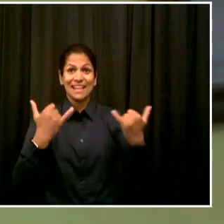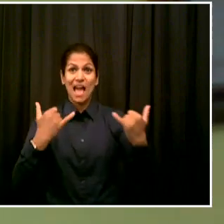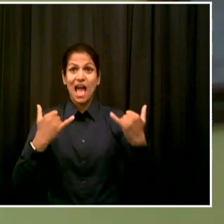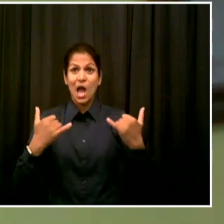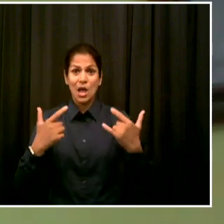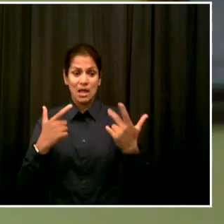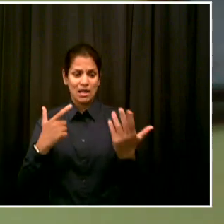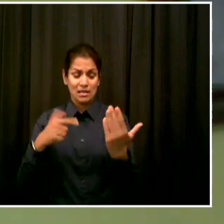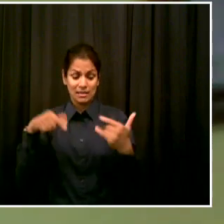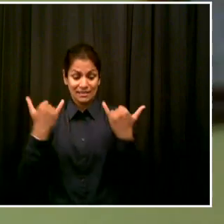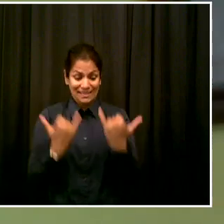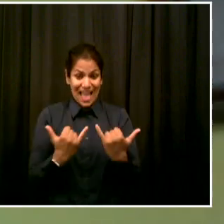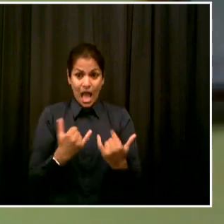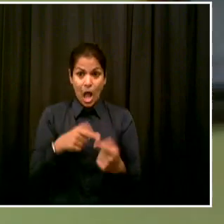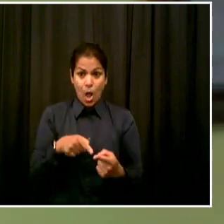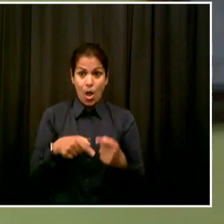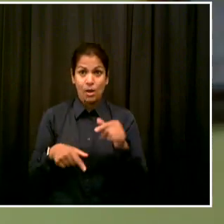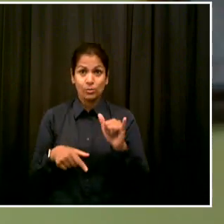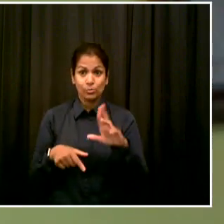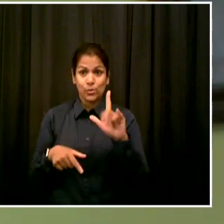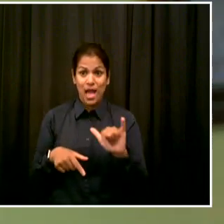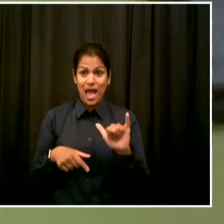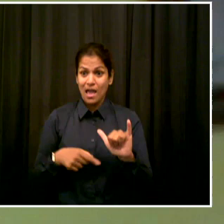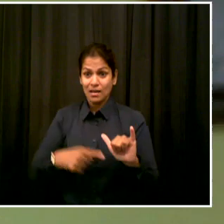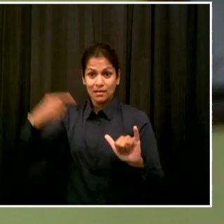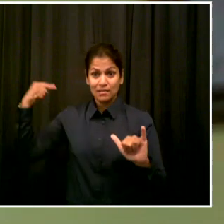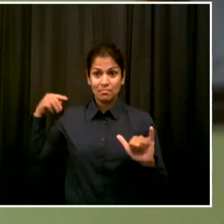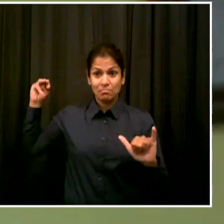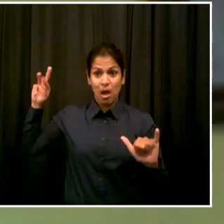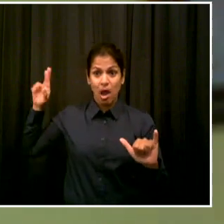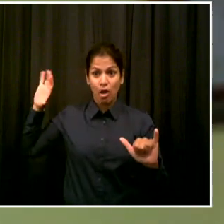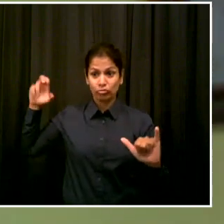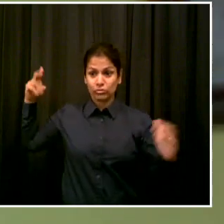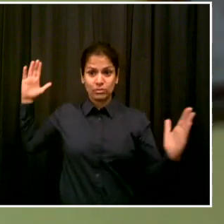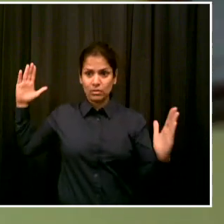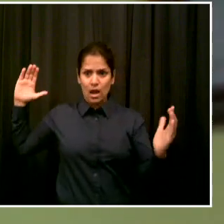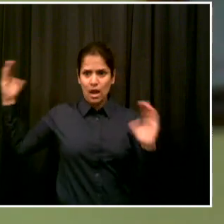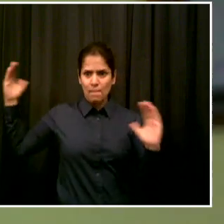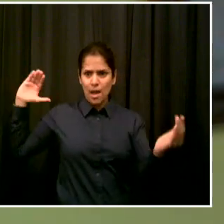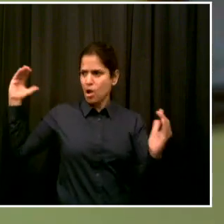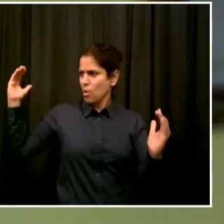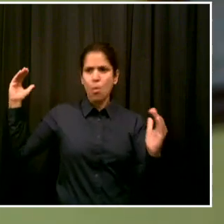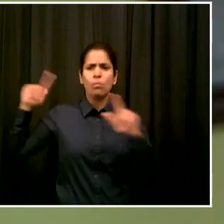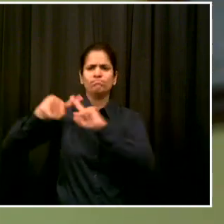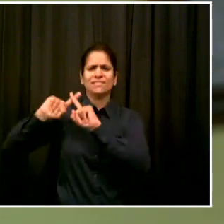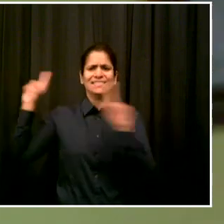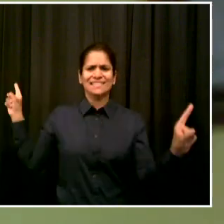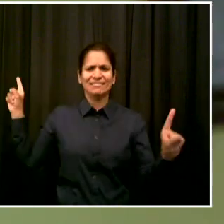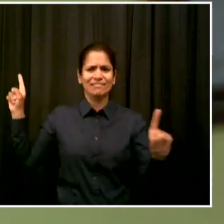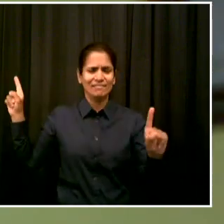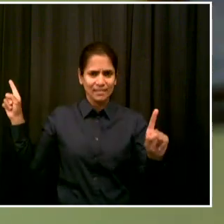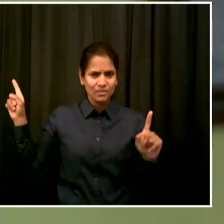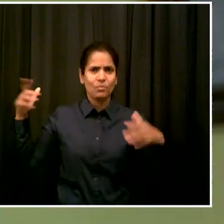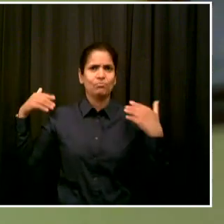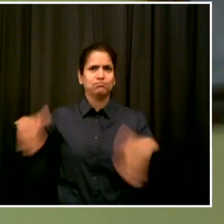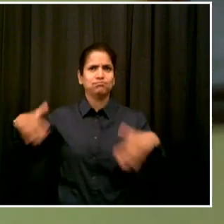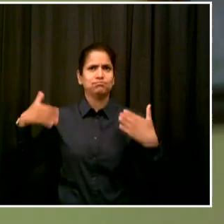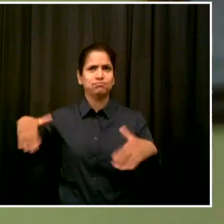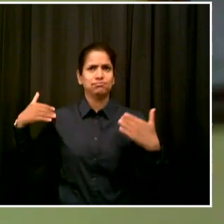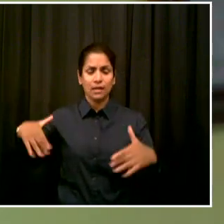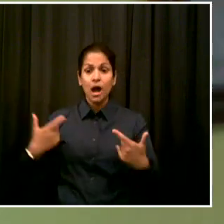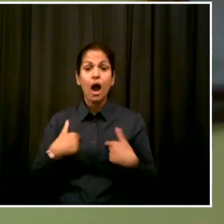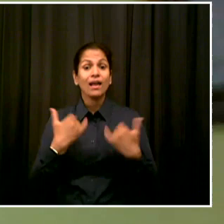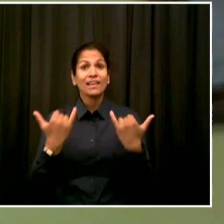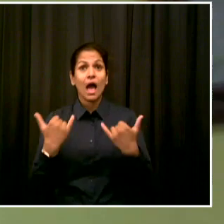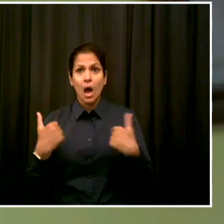back in March. The plan for the schools is going to be a data-driven approach, and it's going to be done on